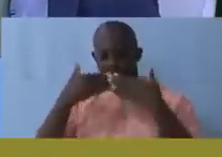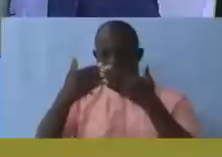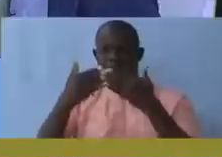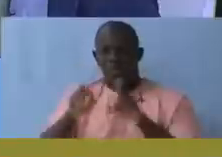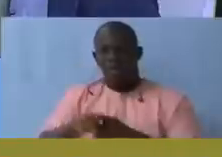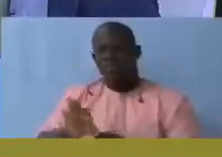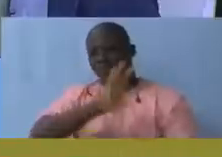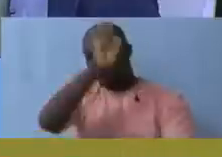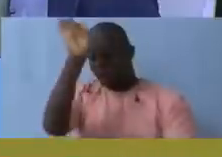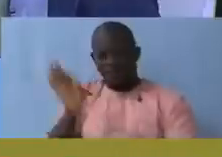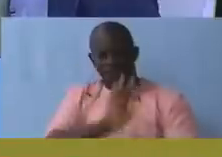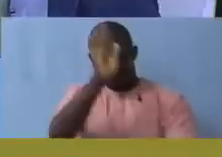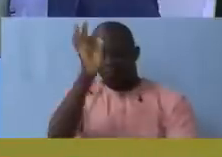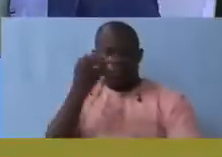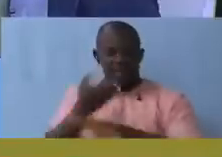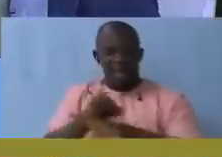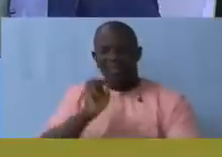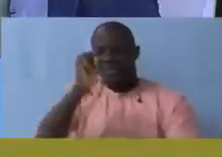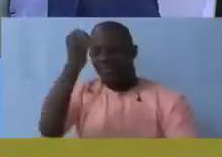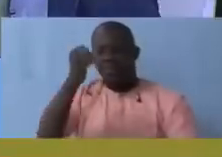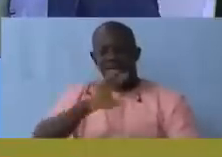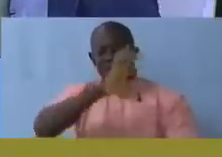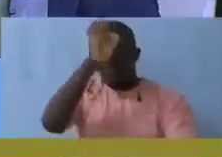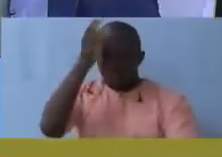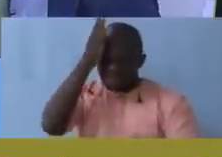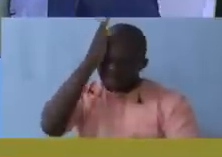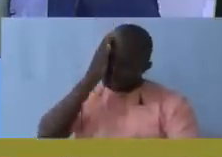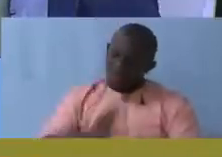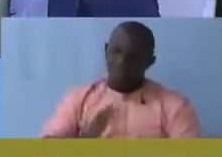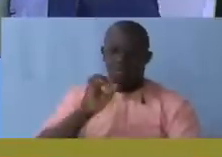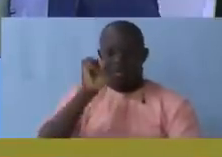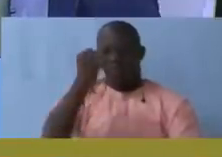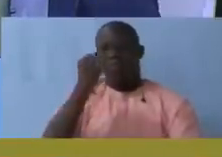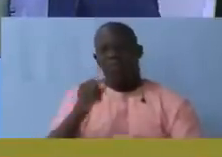really hostile. Severely hostile.